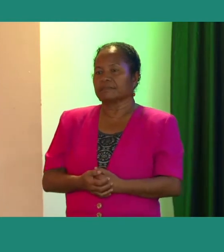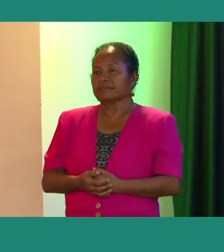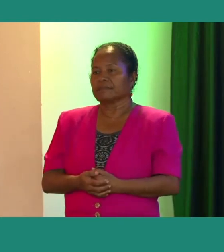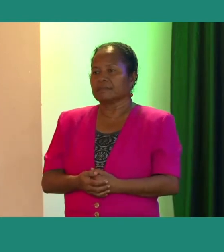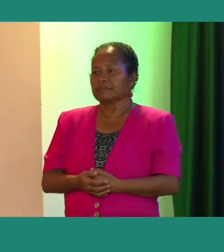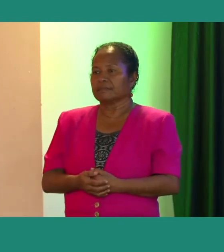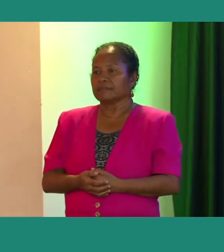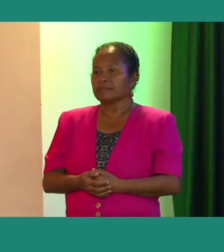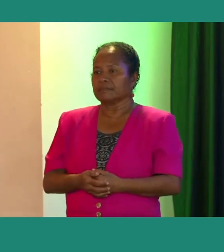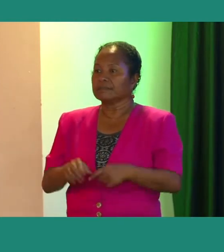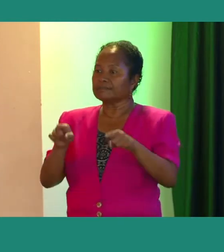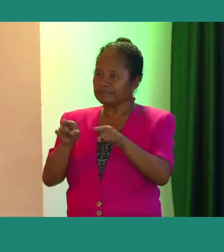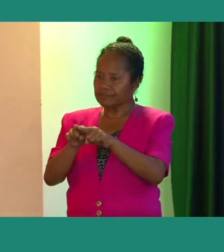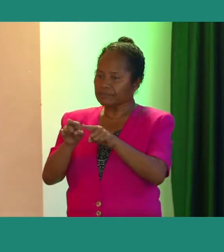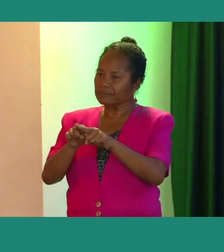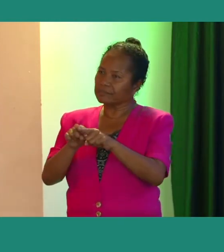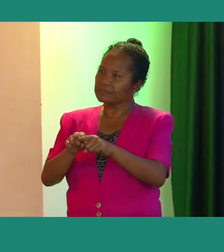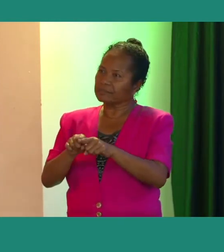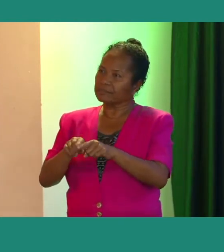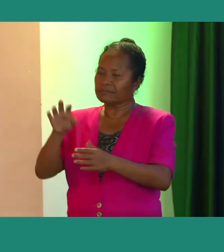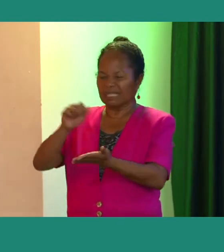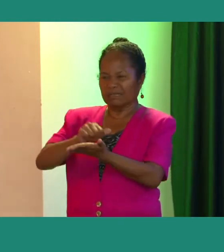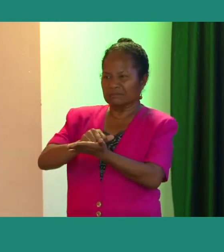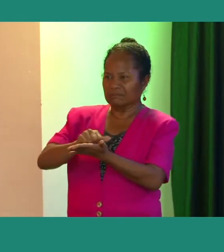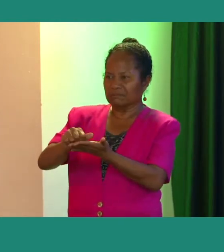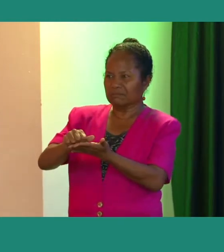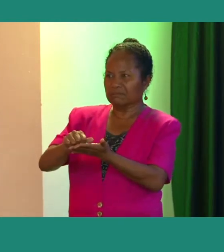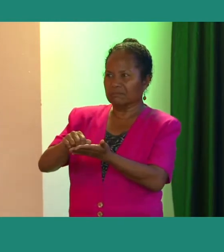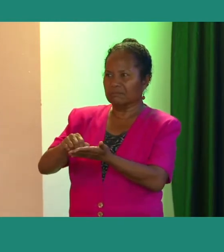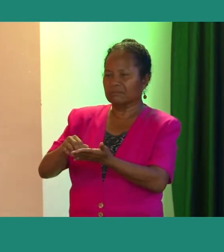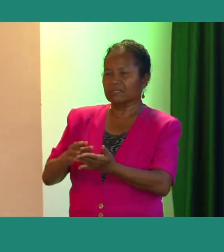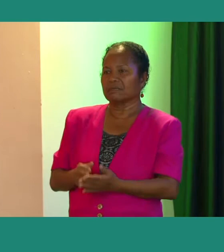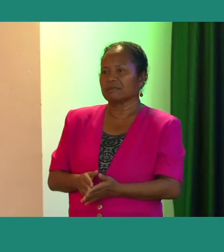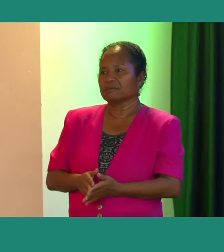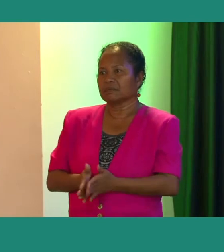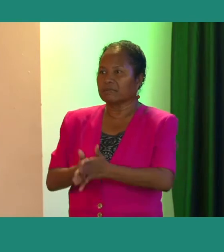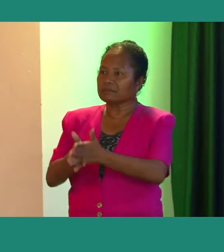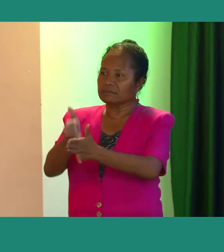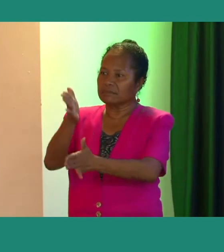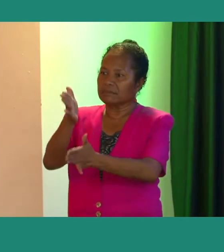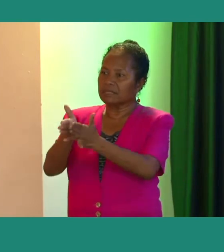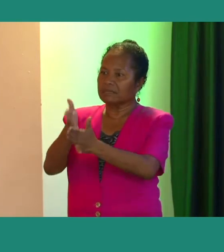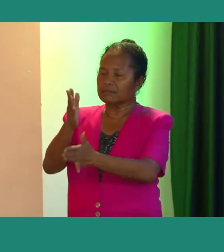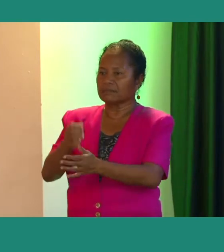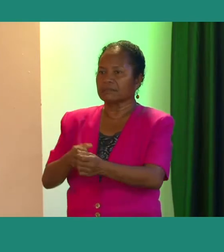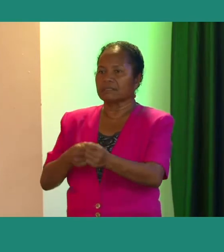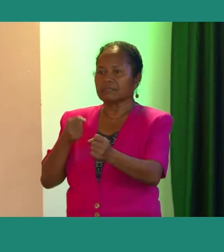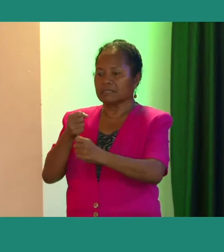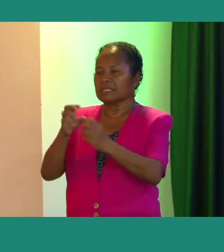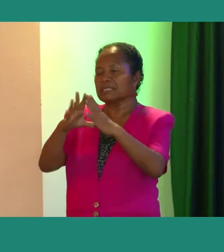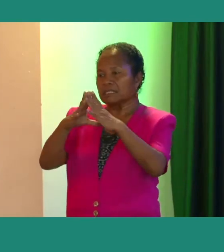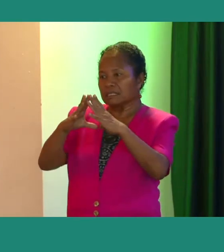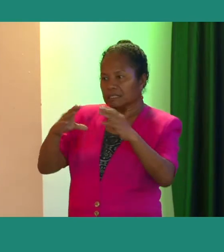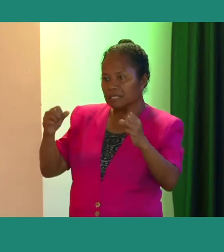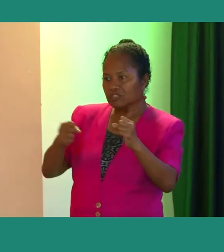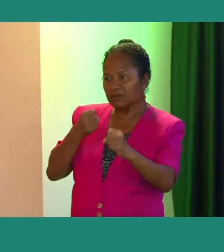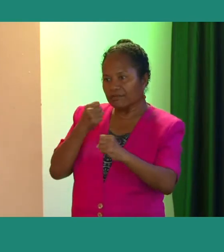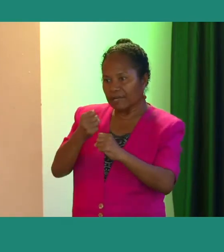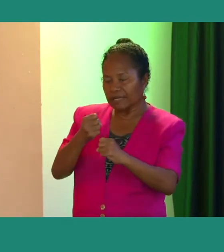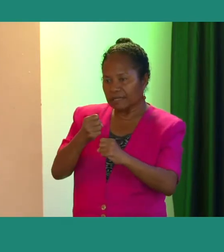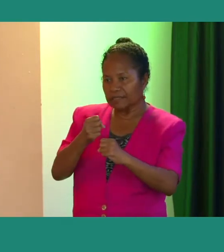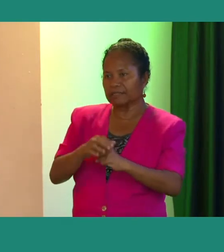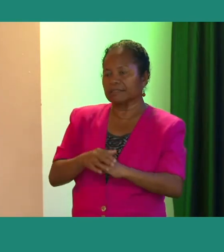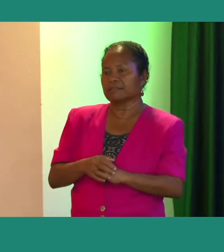Higher rates of reporting family and sexual violence, so they were able to come out and speak to their workplace about what they were